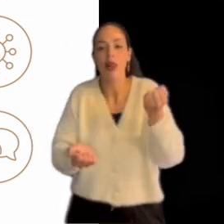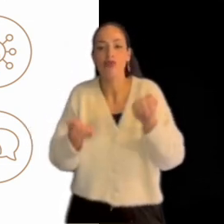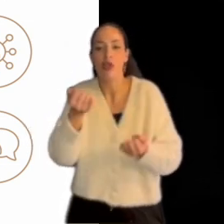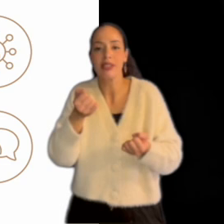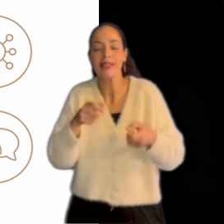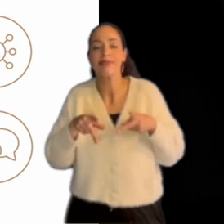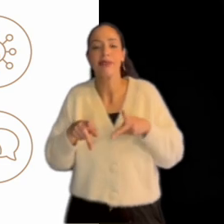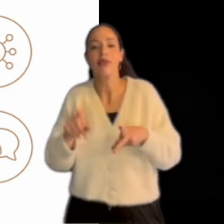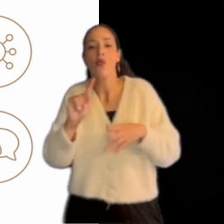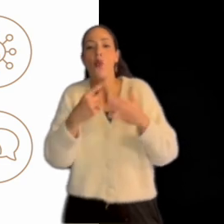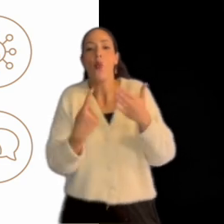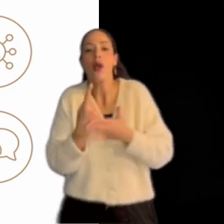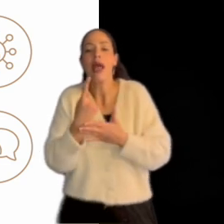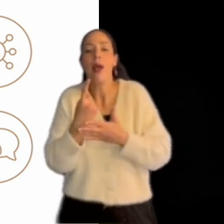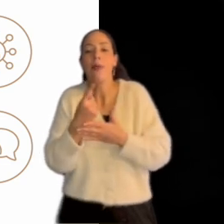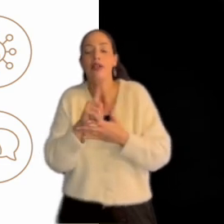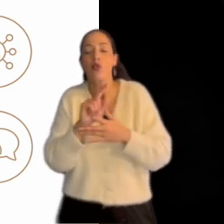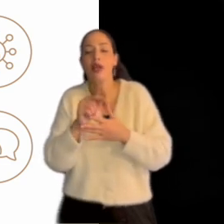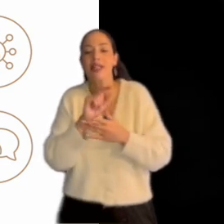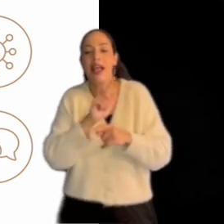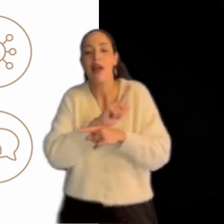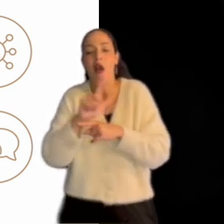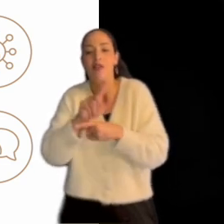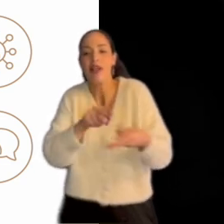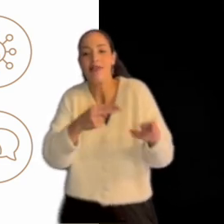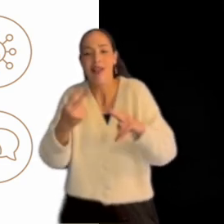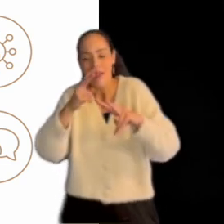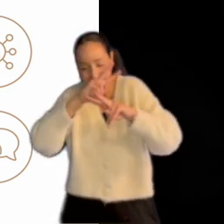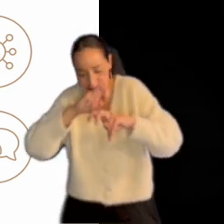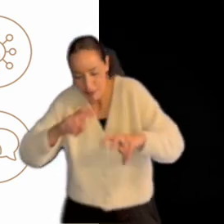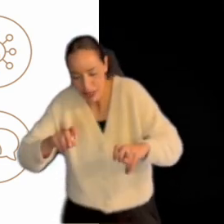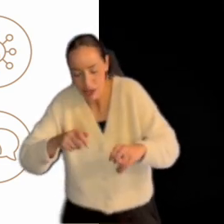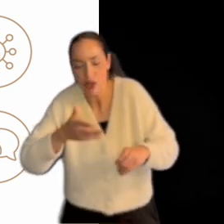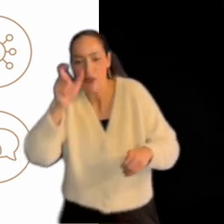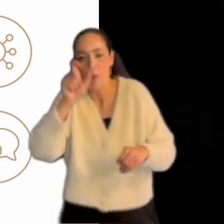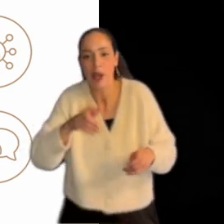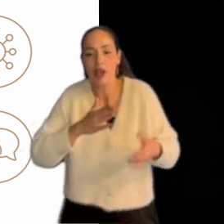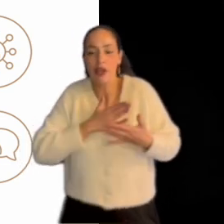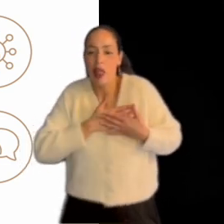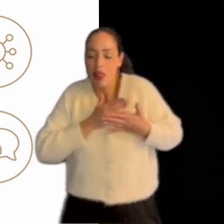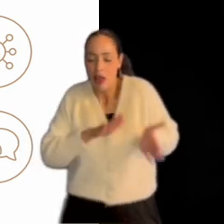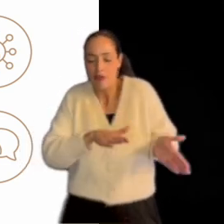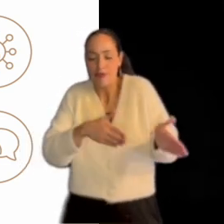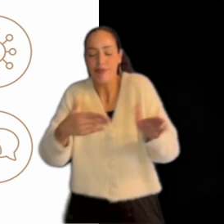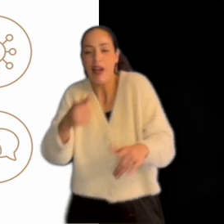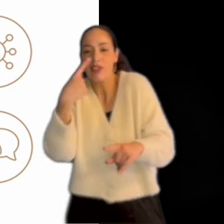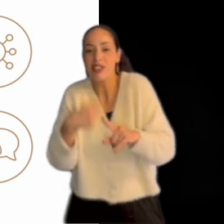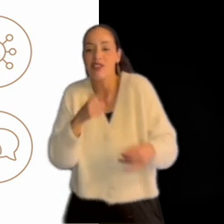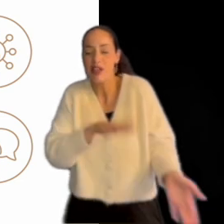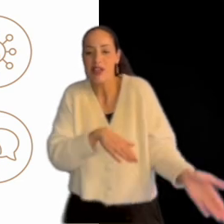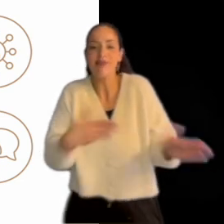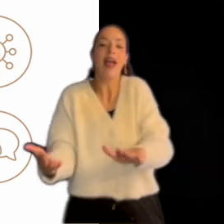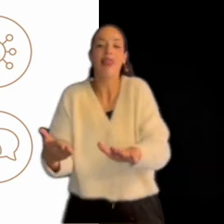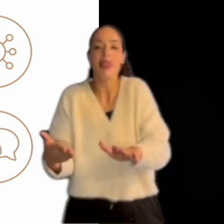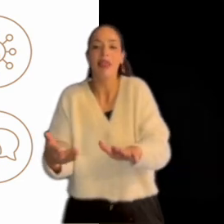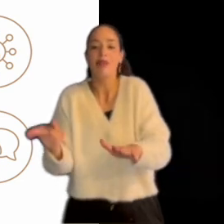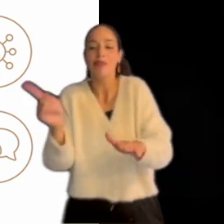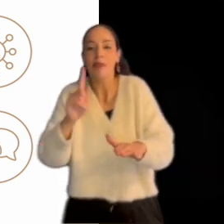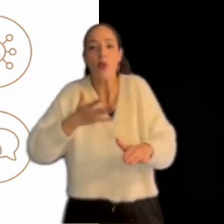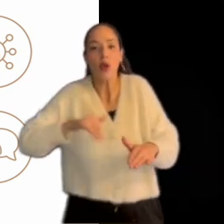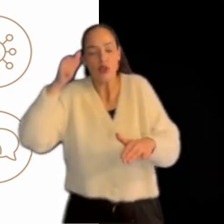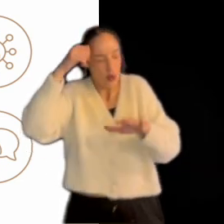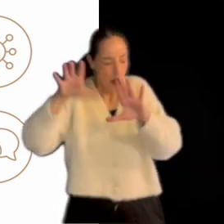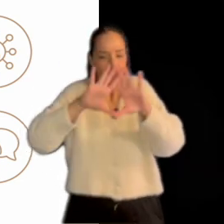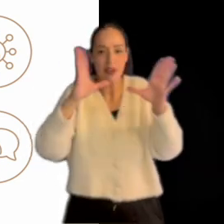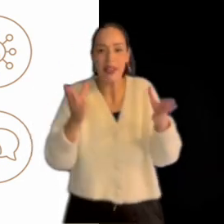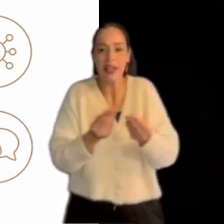want to know everything, others wish only to know enough. The most significant aspect of these interventions is to ensure that they're given or signposted